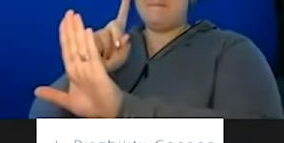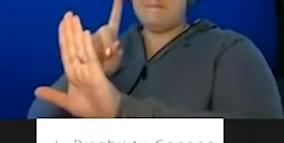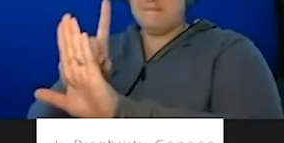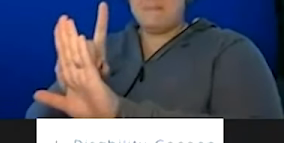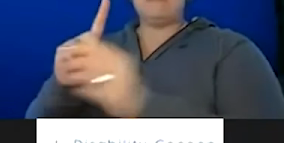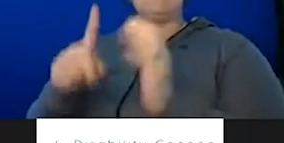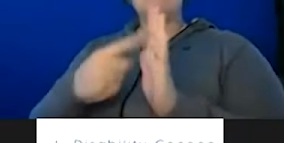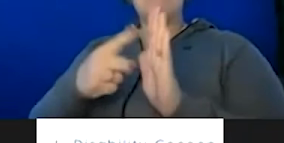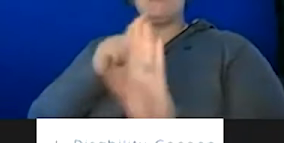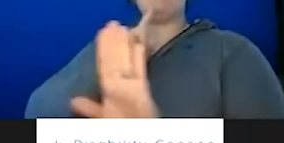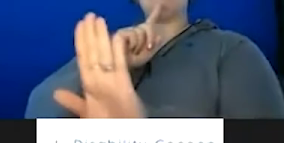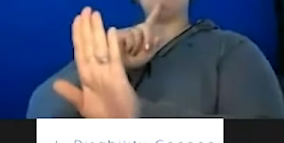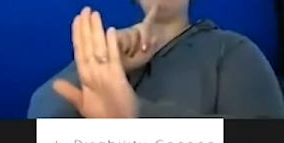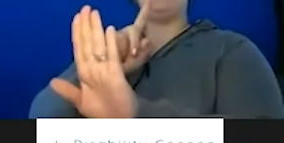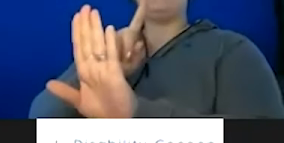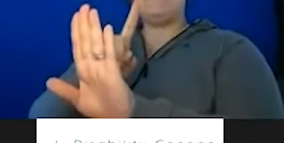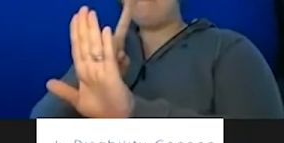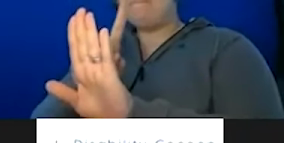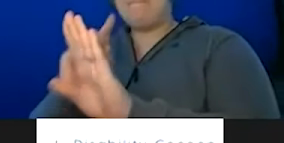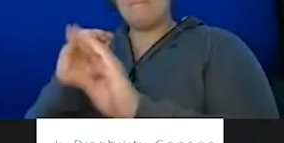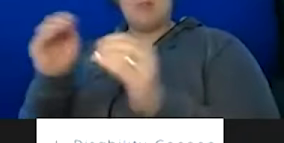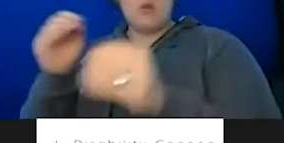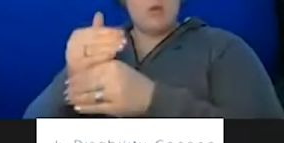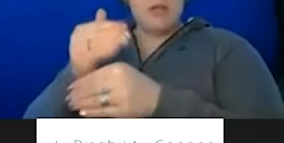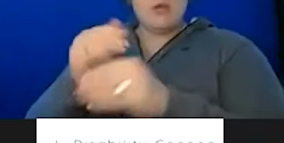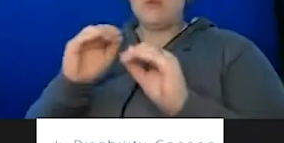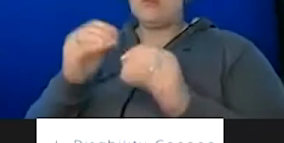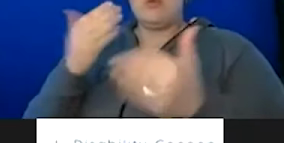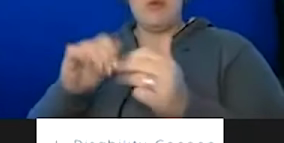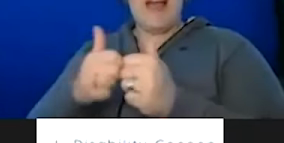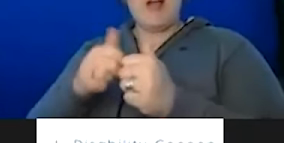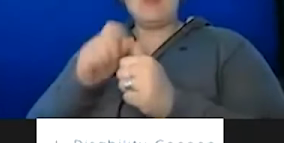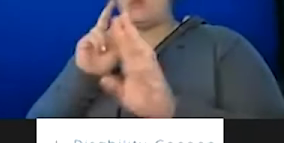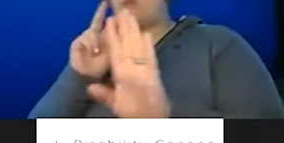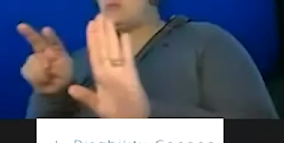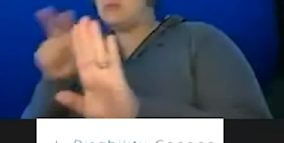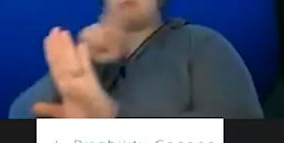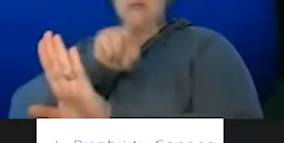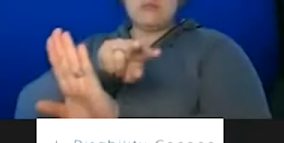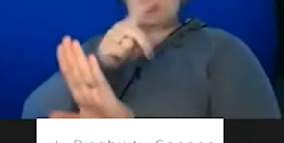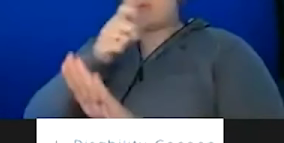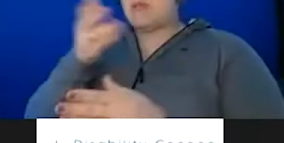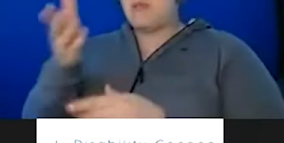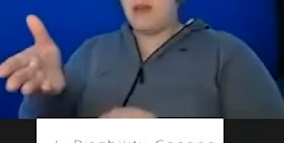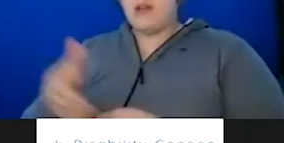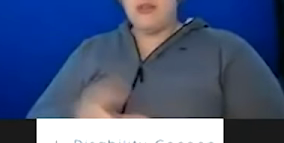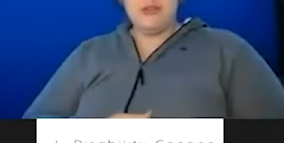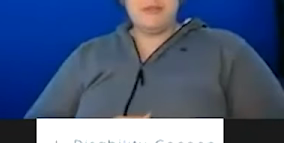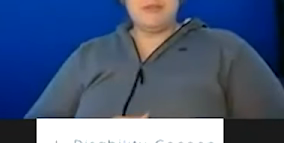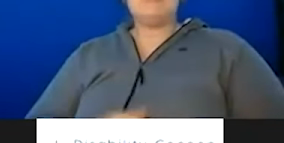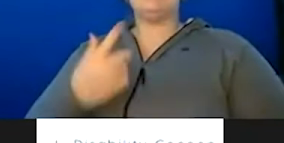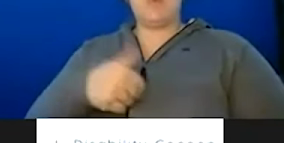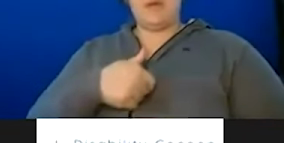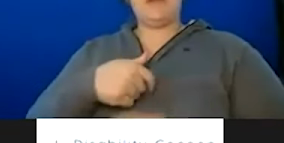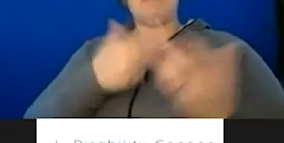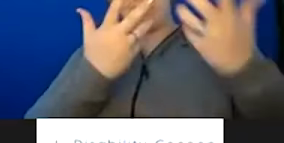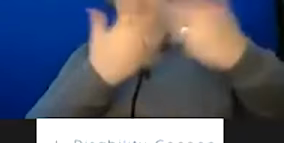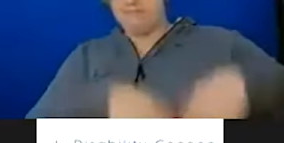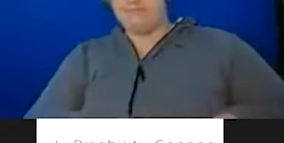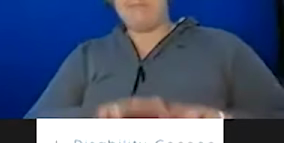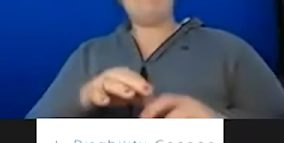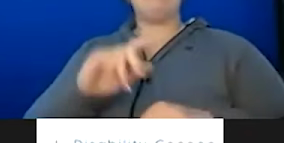there. And so we had worked with them to acquire some smart cameras for their home. And what they were actually able to do with